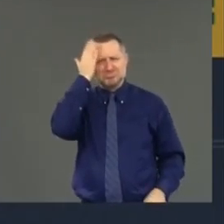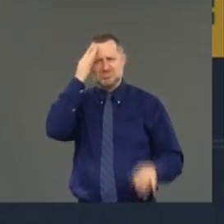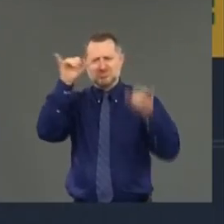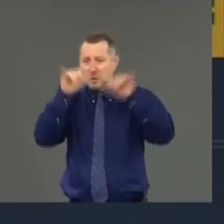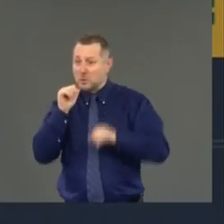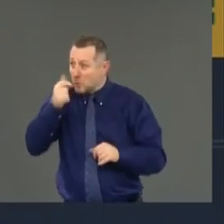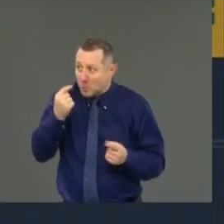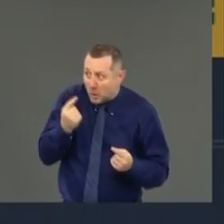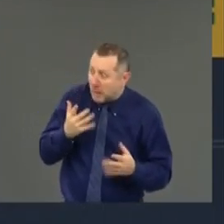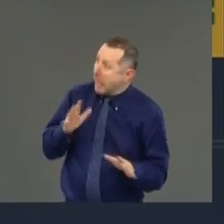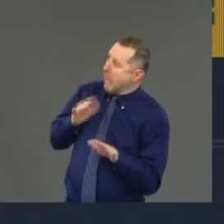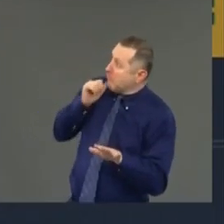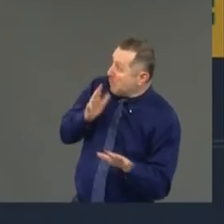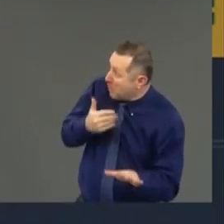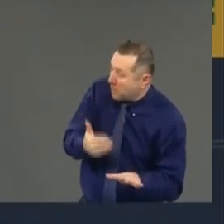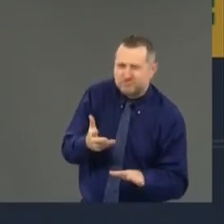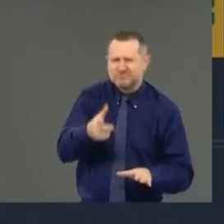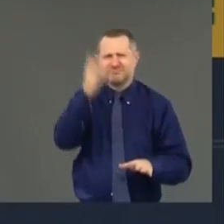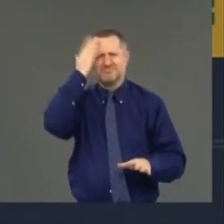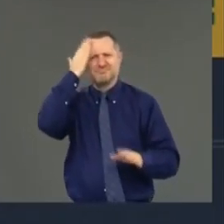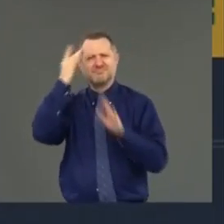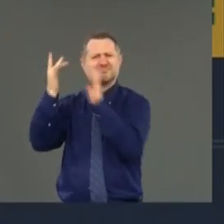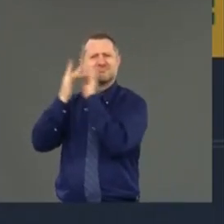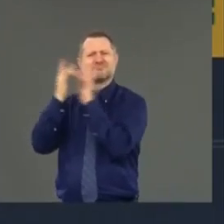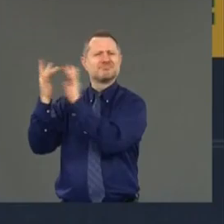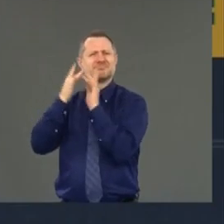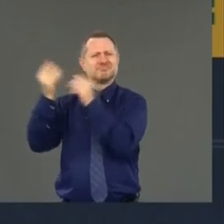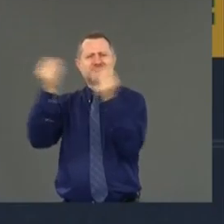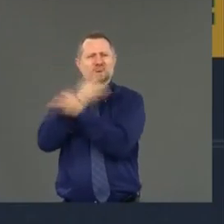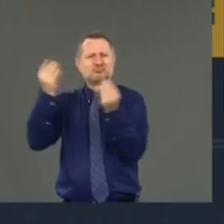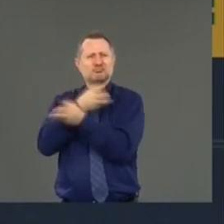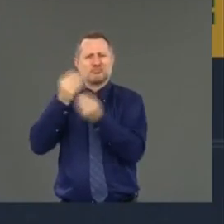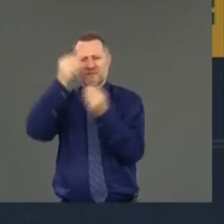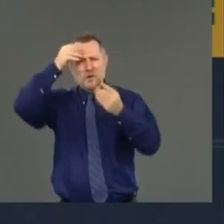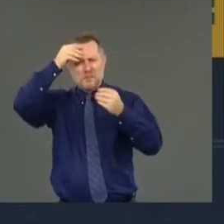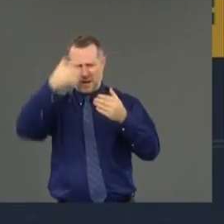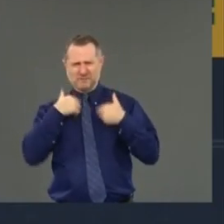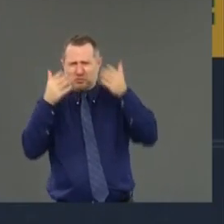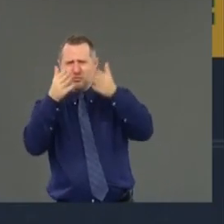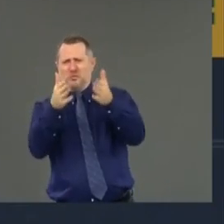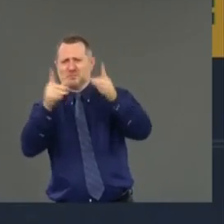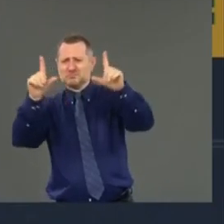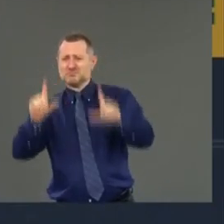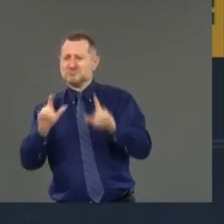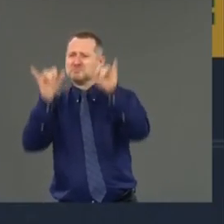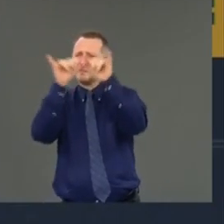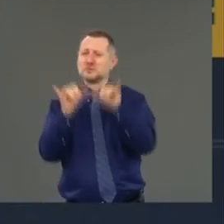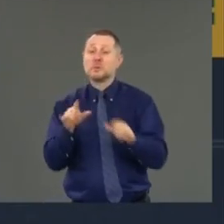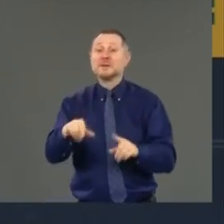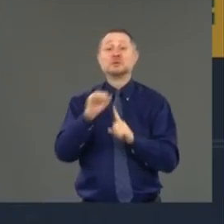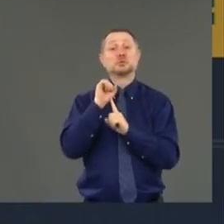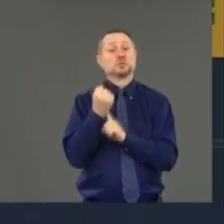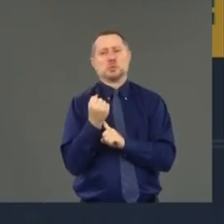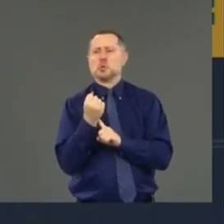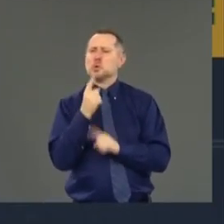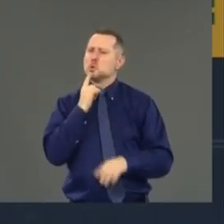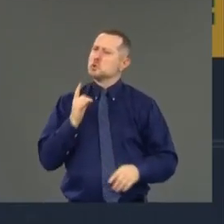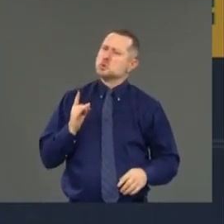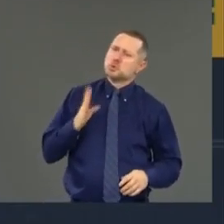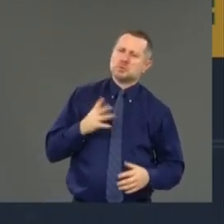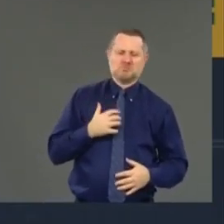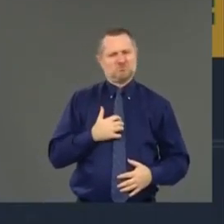contact. I think the situation was so disturbing and